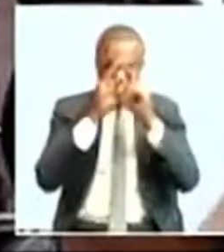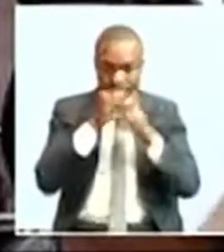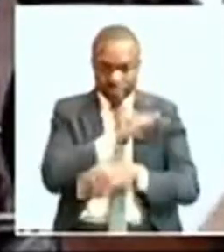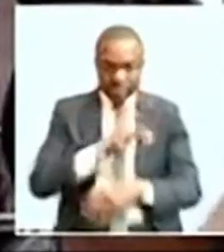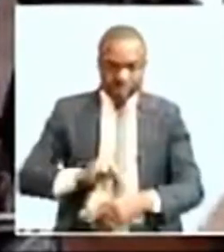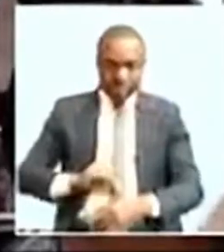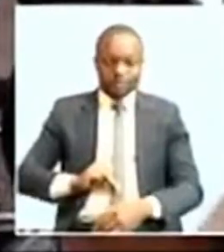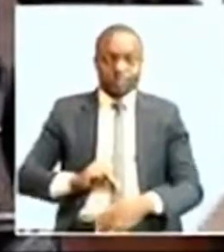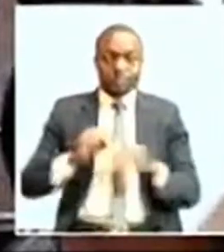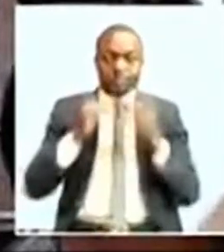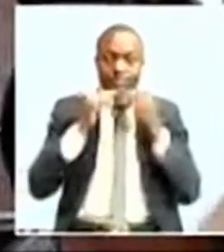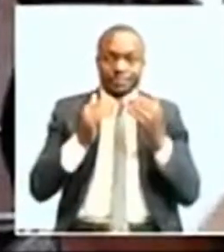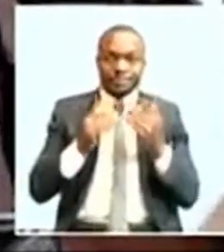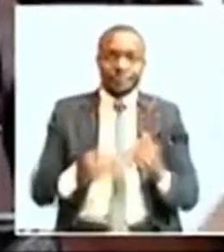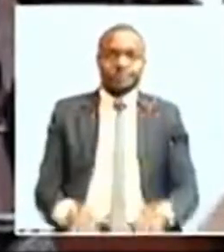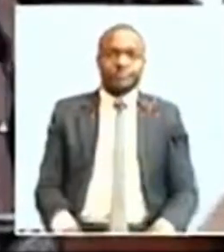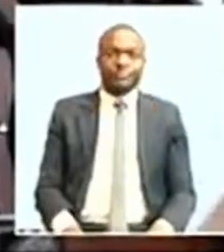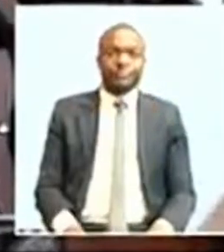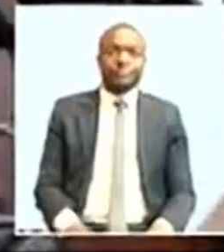Thank you.